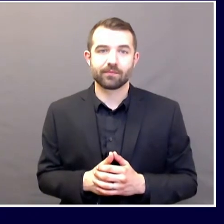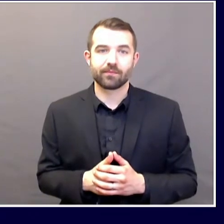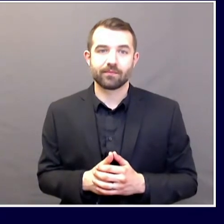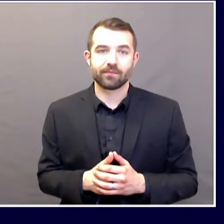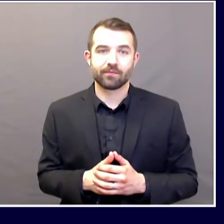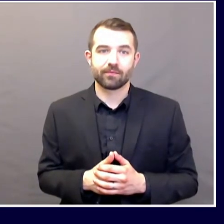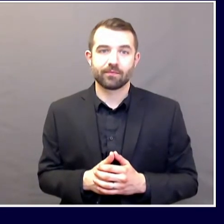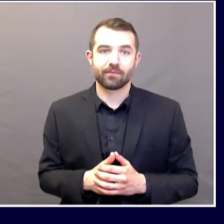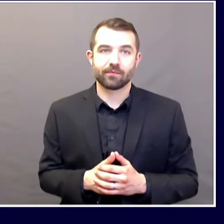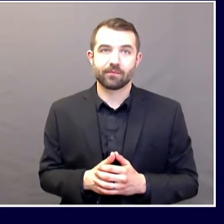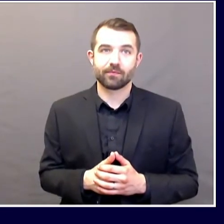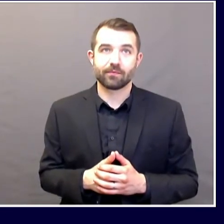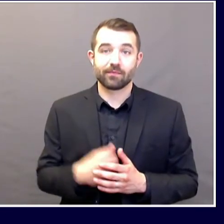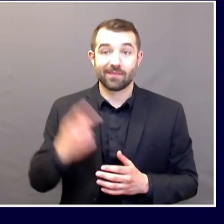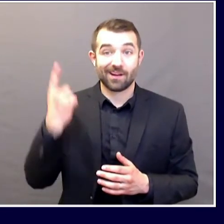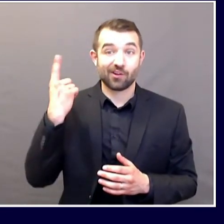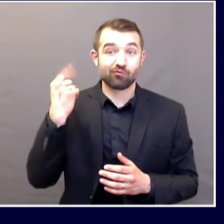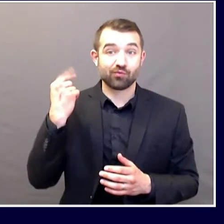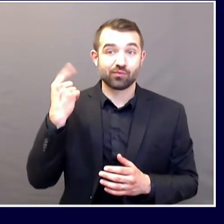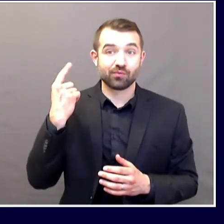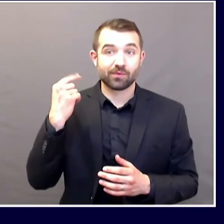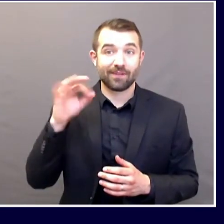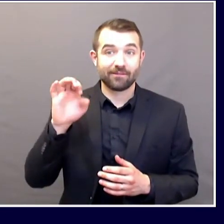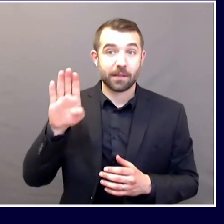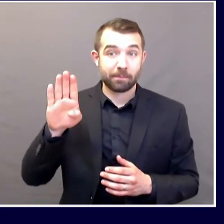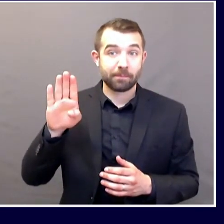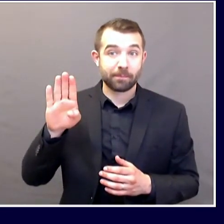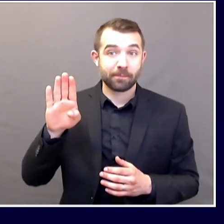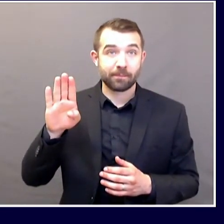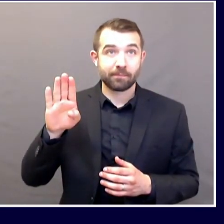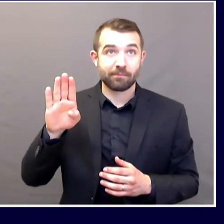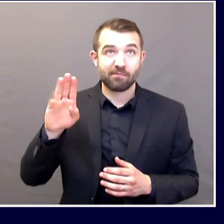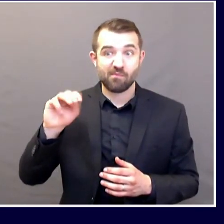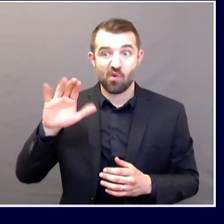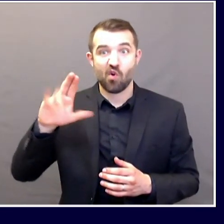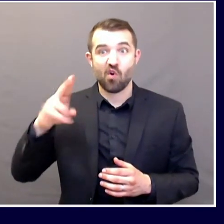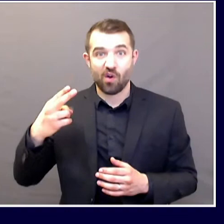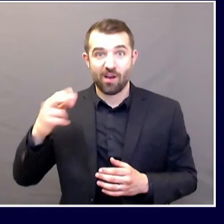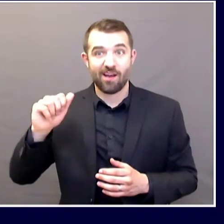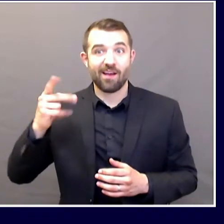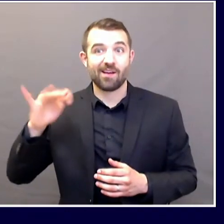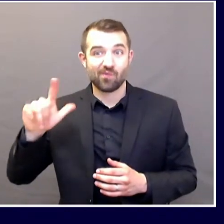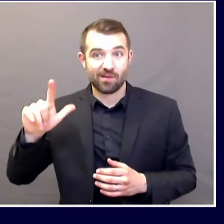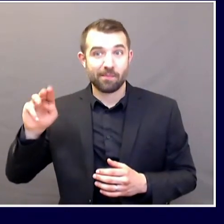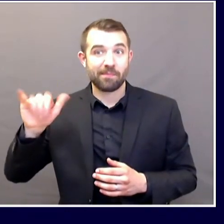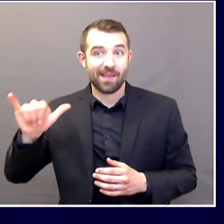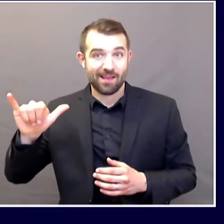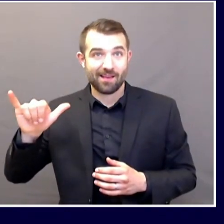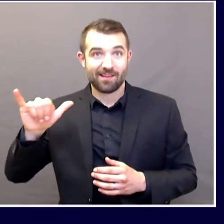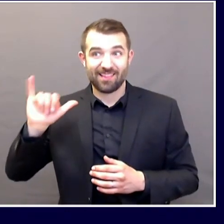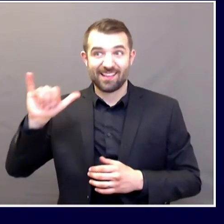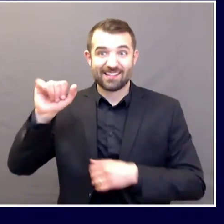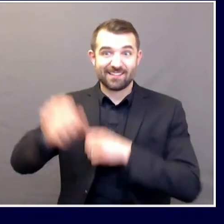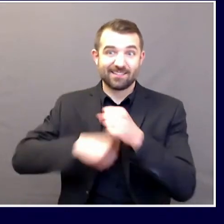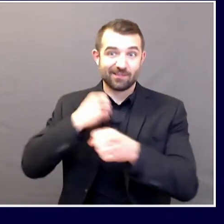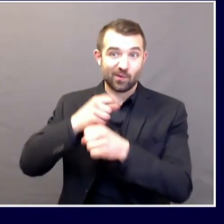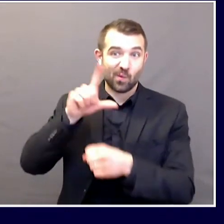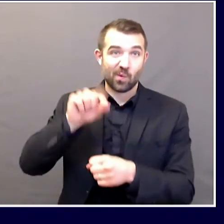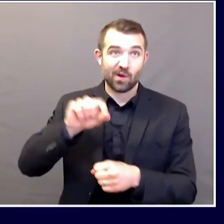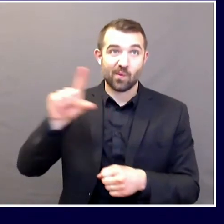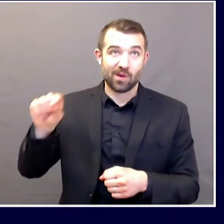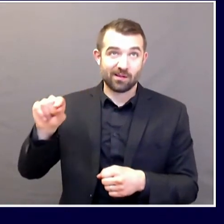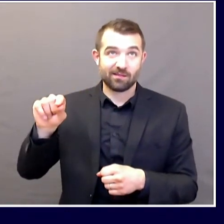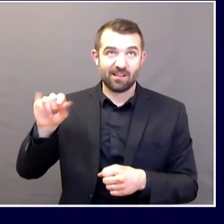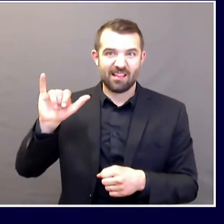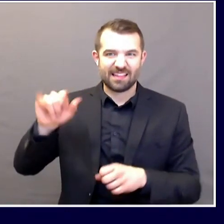in February, March, April, May of 2020, that's a different scenario from what we are contemplating here. I think